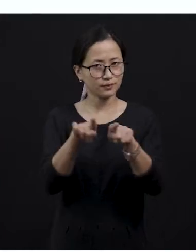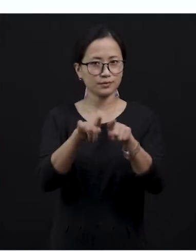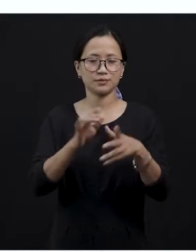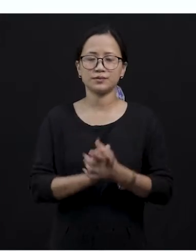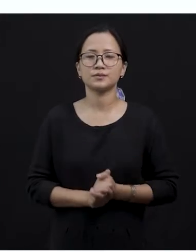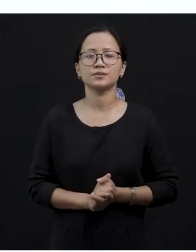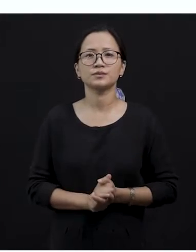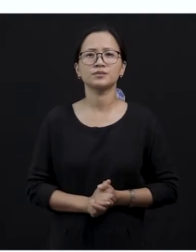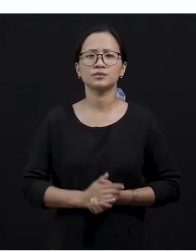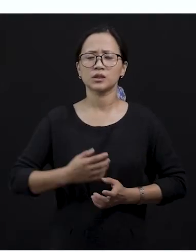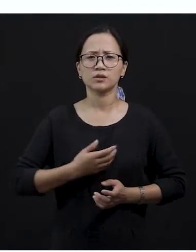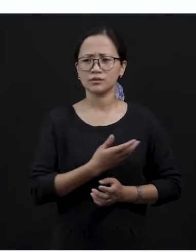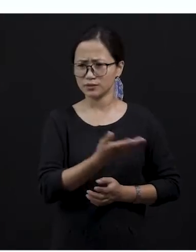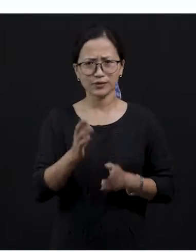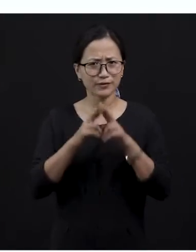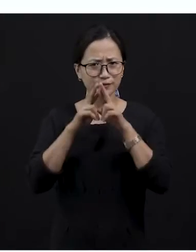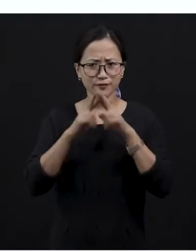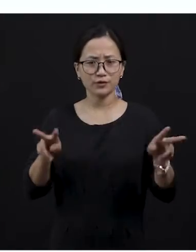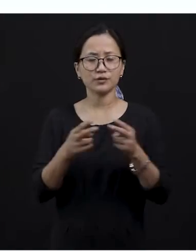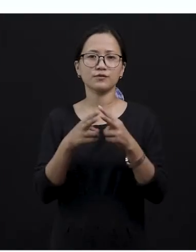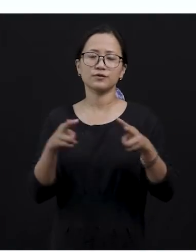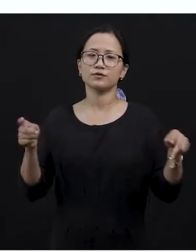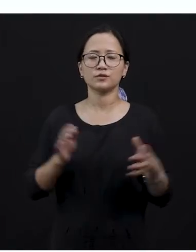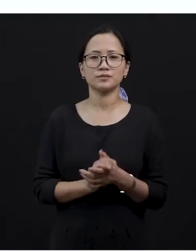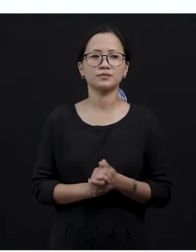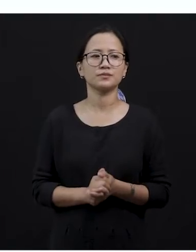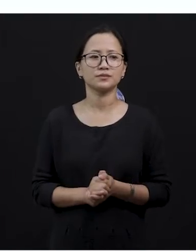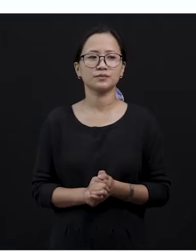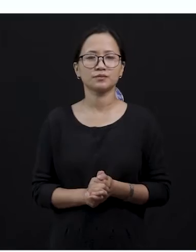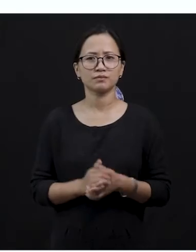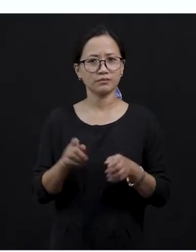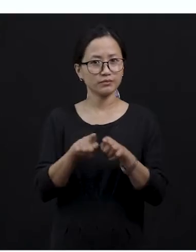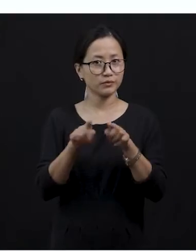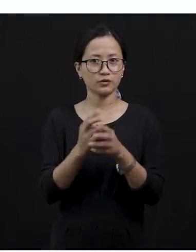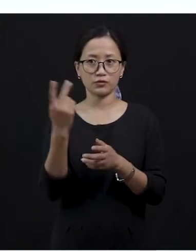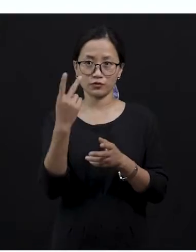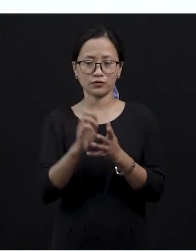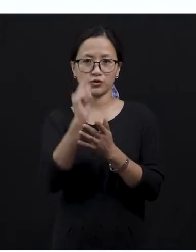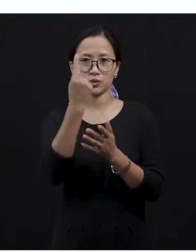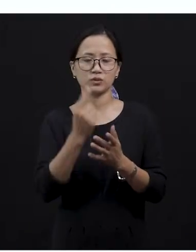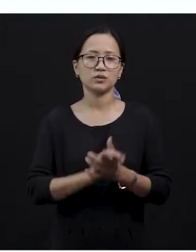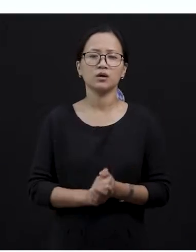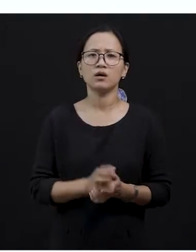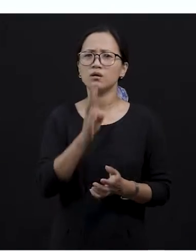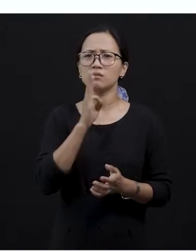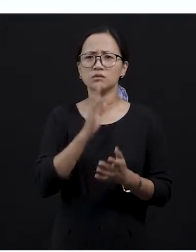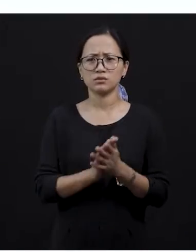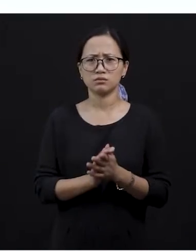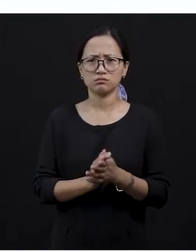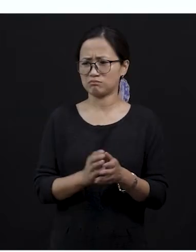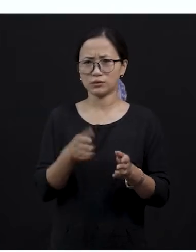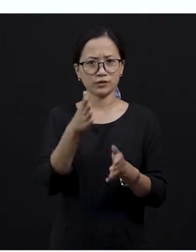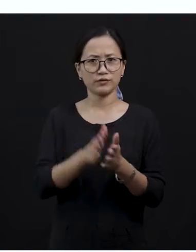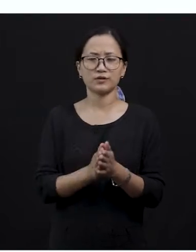similar, yes or no? But they are very different from this, isn't it? They're very different from trees, family of 4, because water does not have a